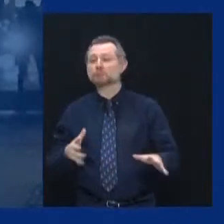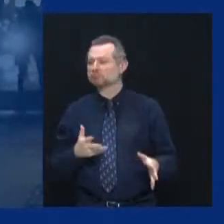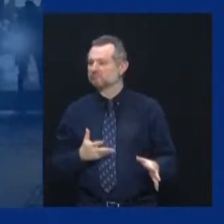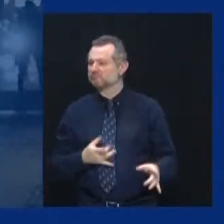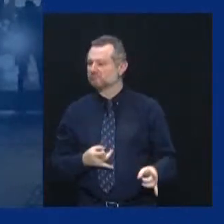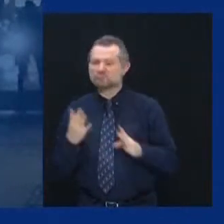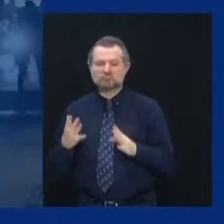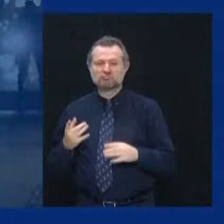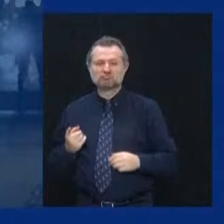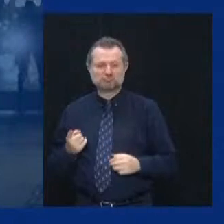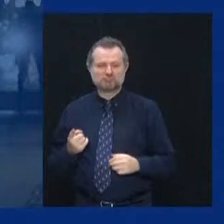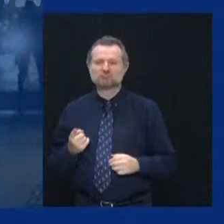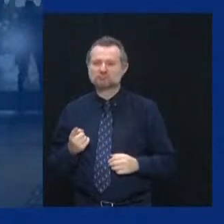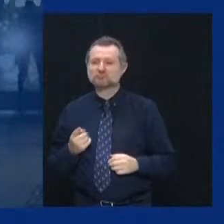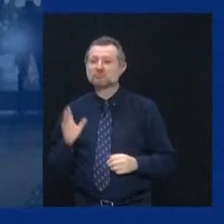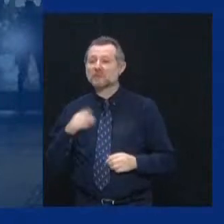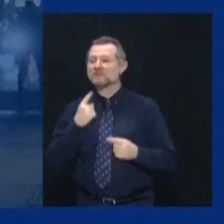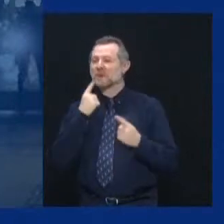a phenomenal